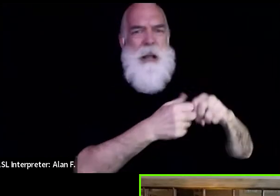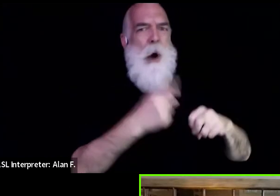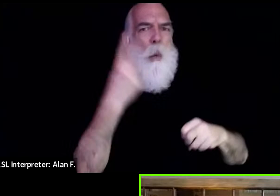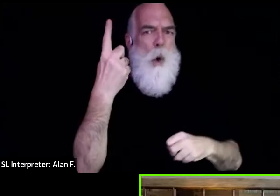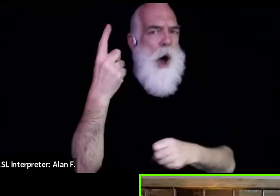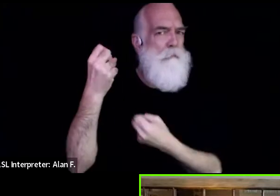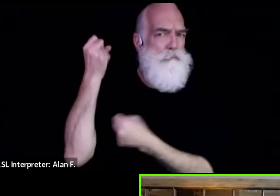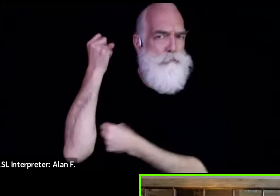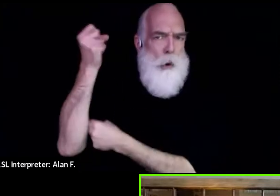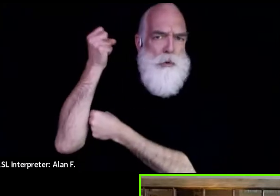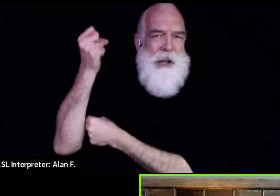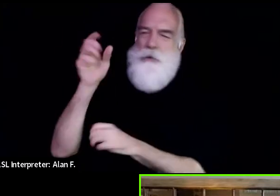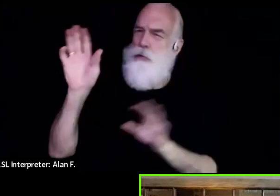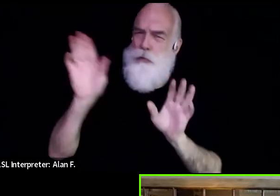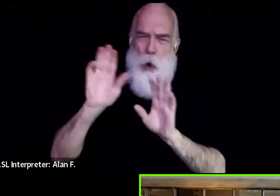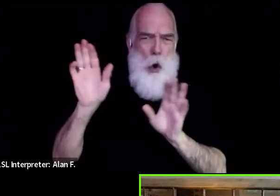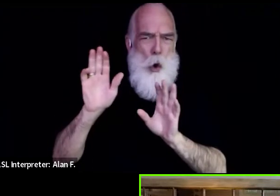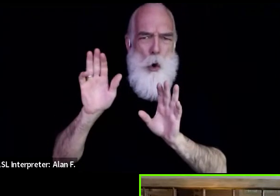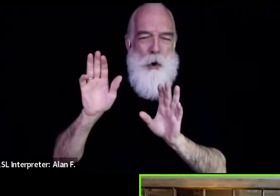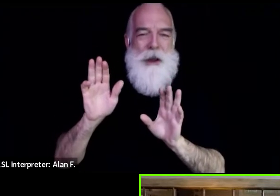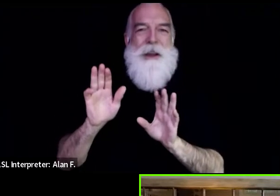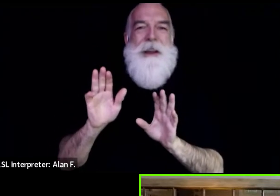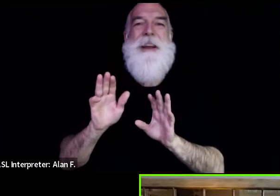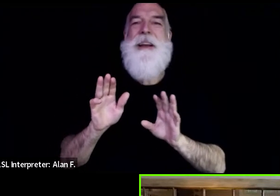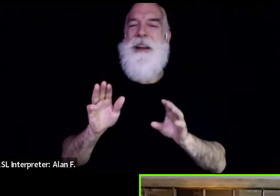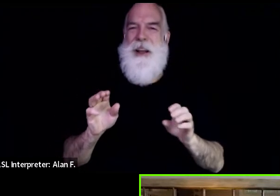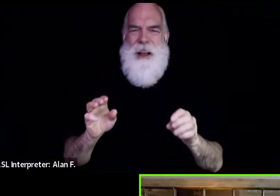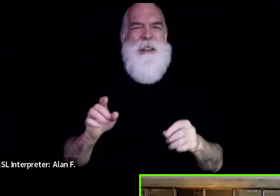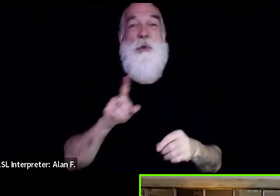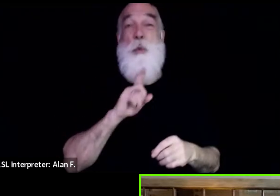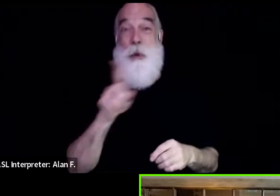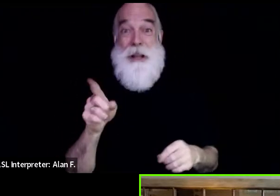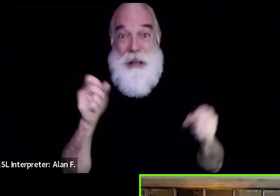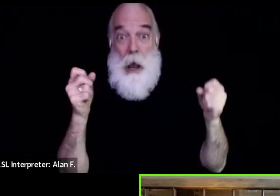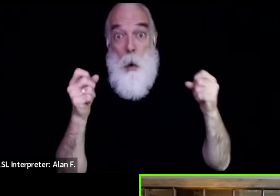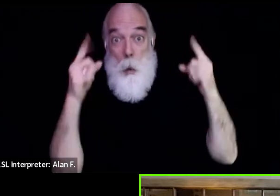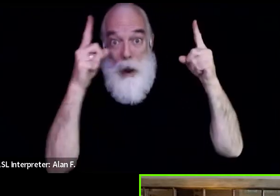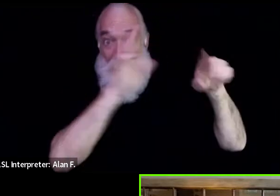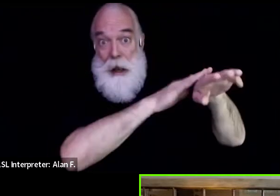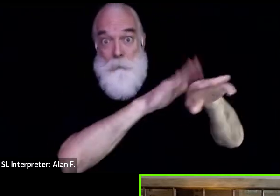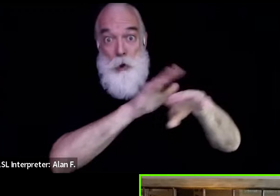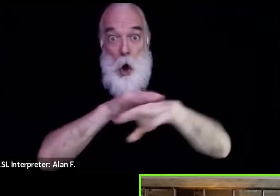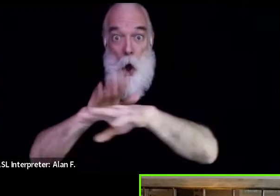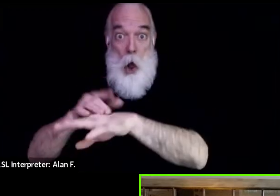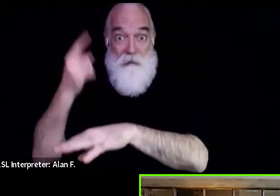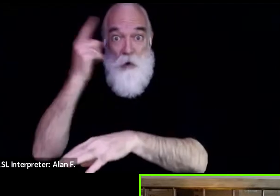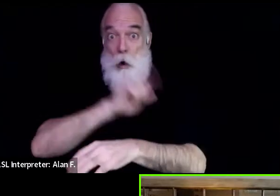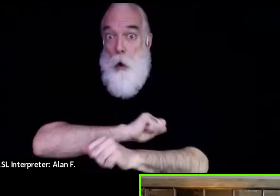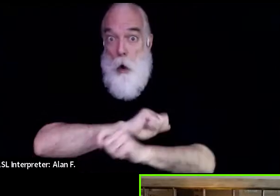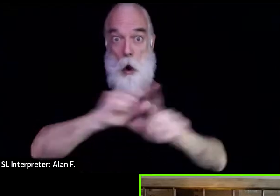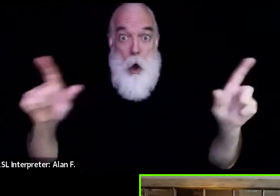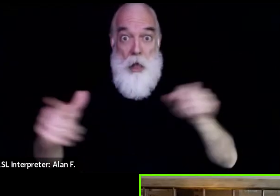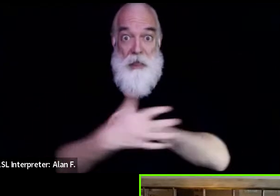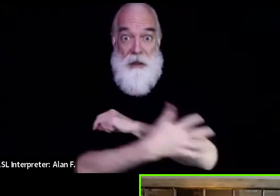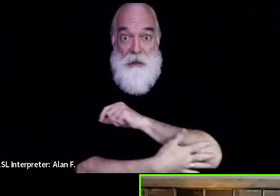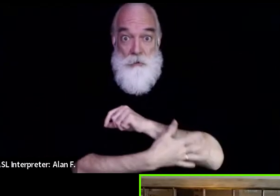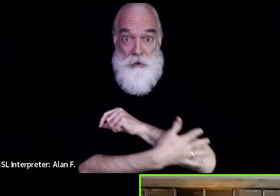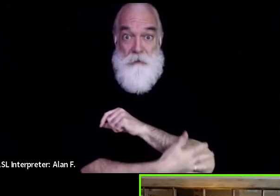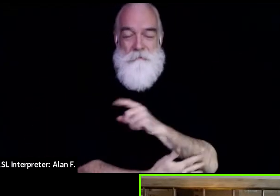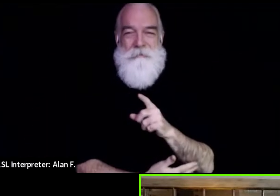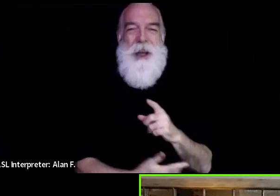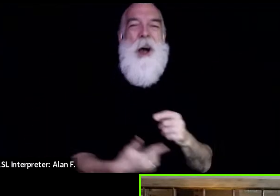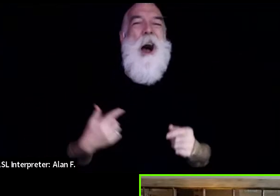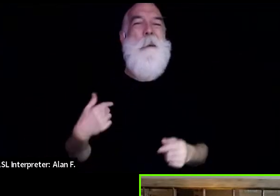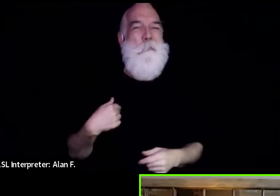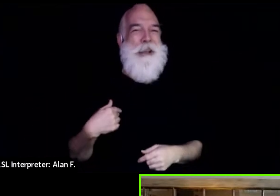officials across the country, it was a wake-up call. For me personally, we had just embarked upon looking